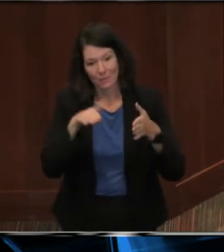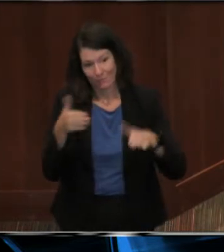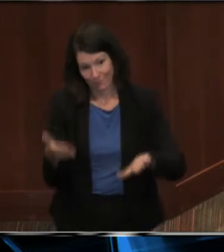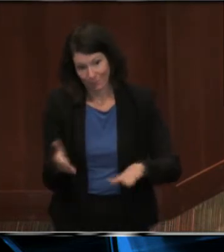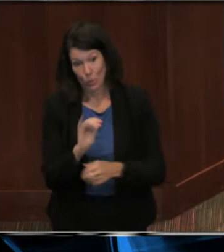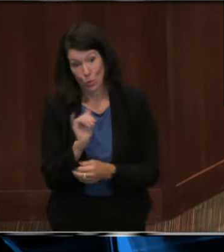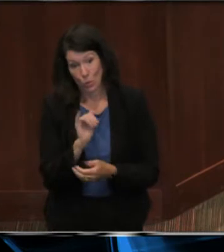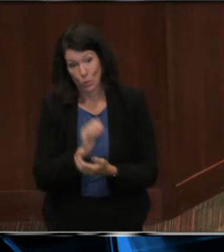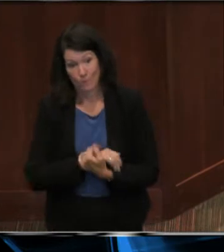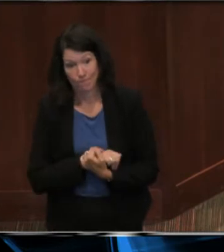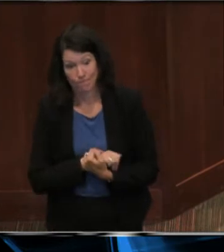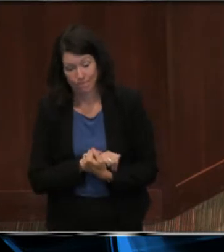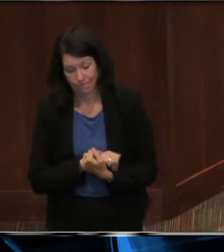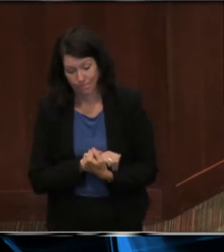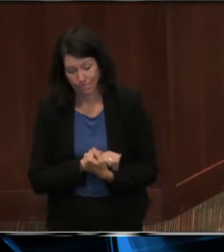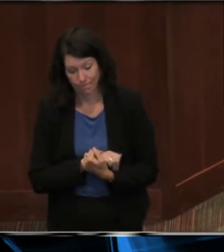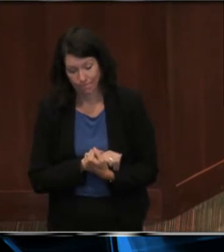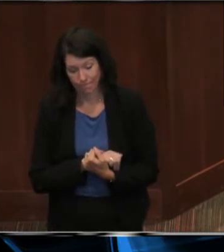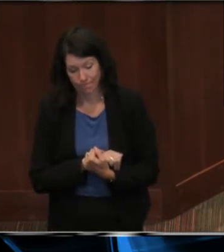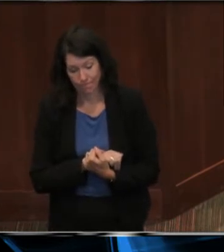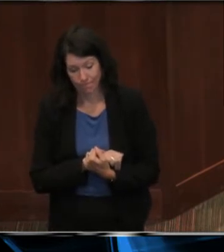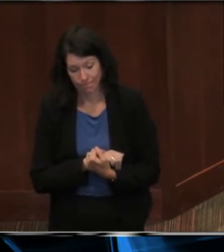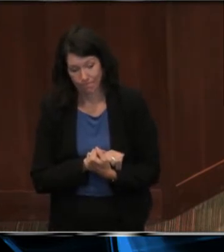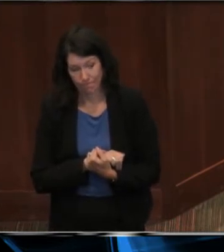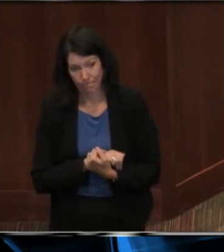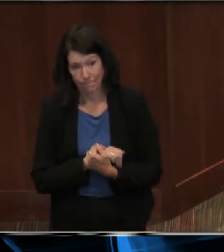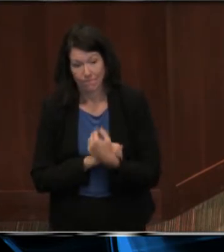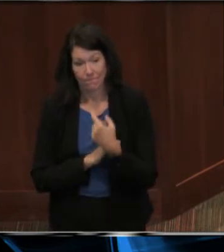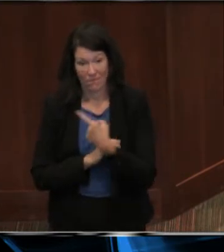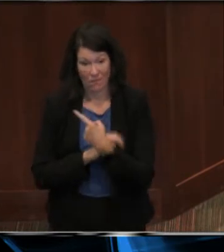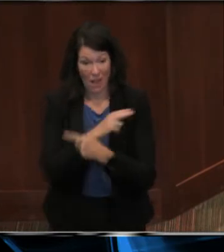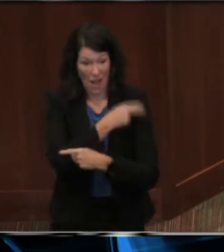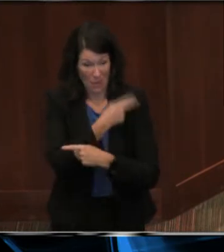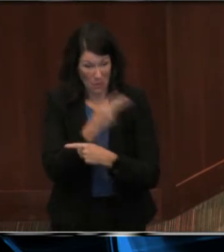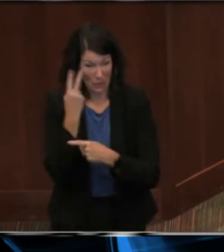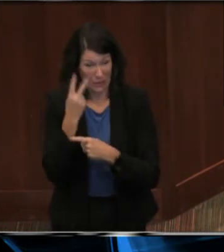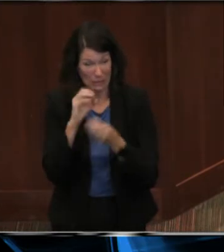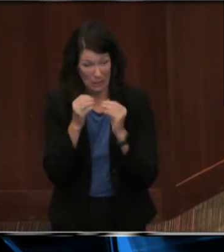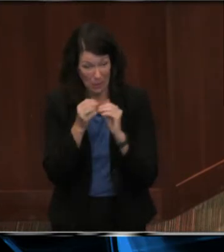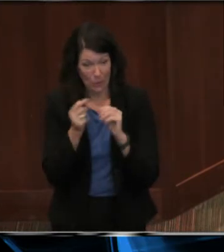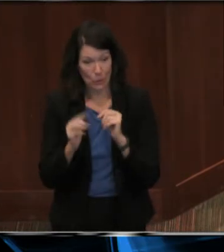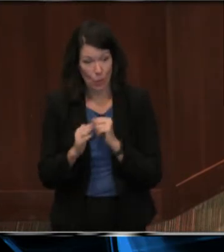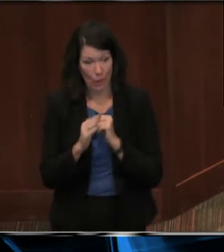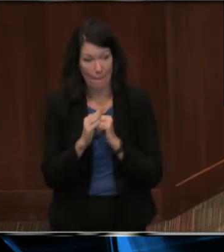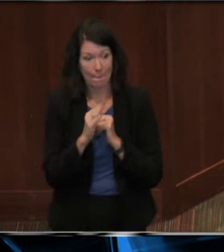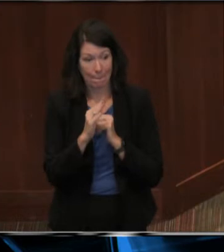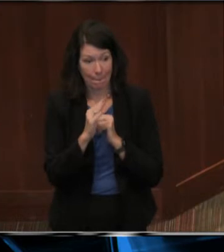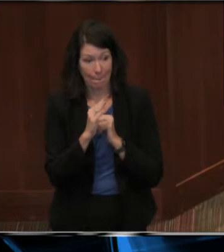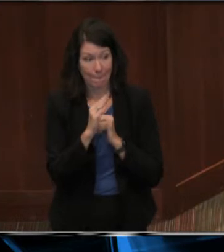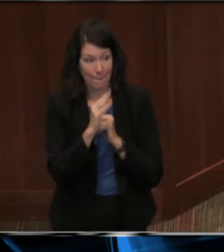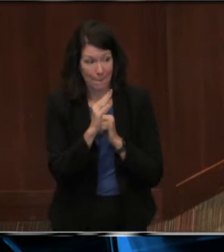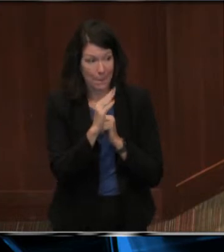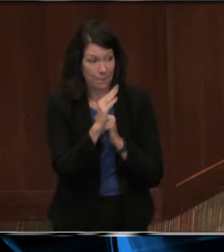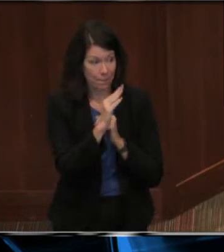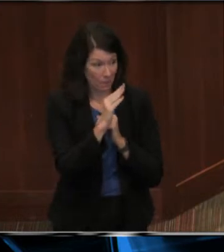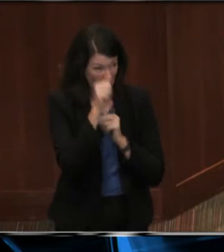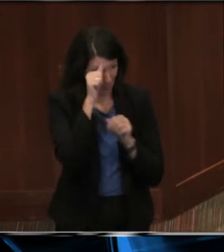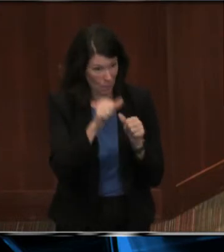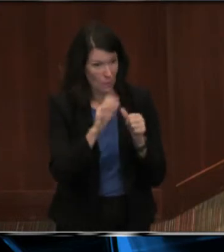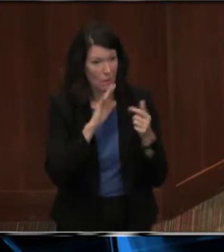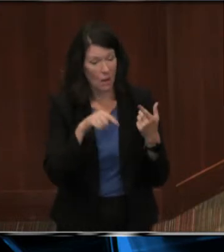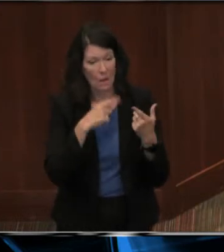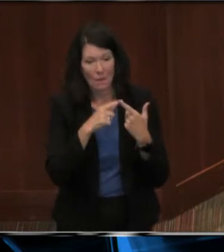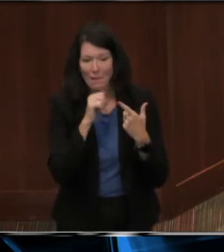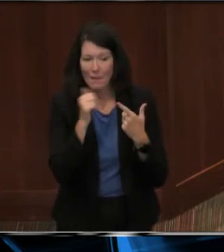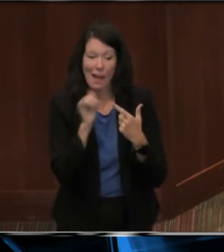fatalities. So again, this is our hospitalizations, and you can see that we're trending up. Remember, we talk about that it's not